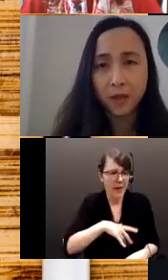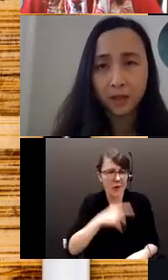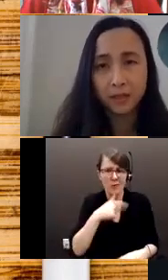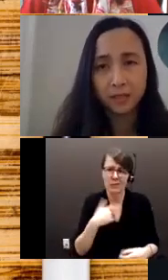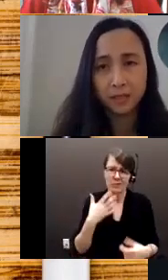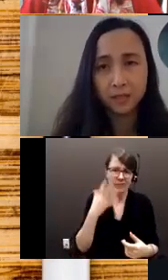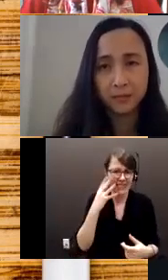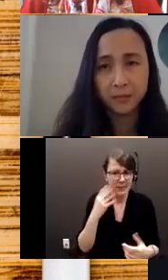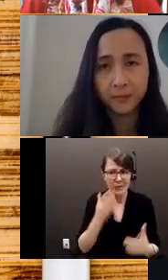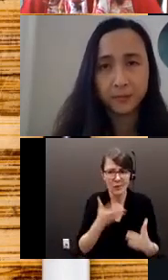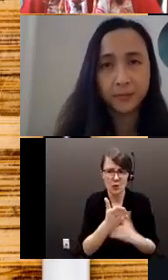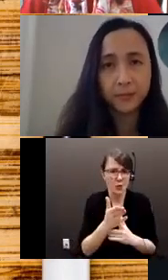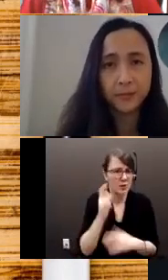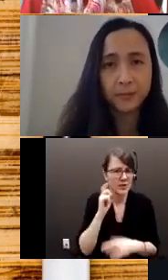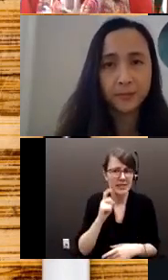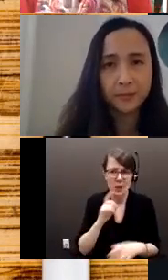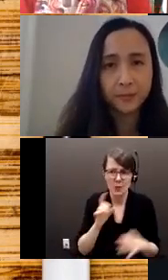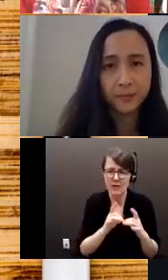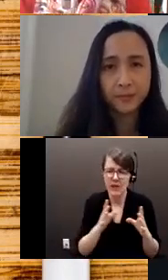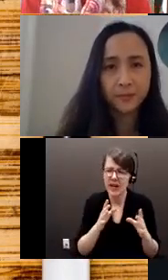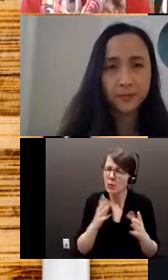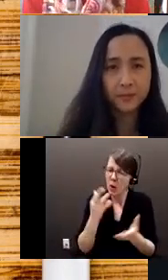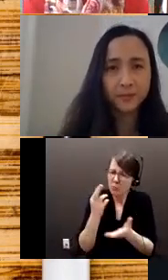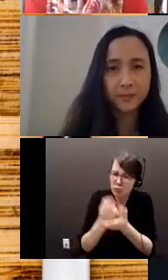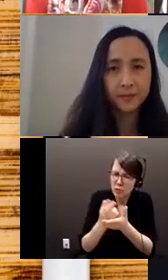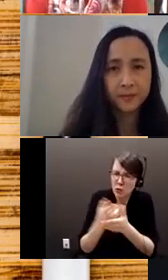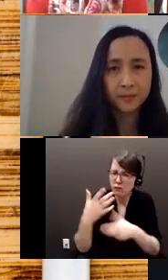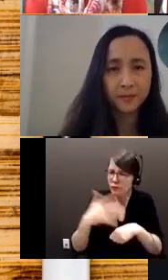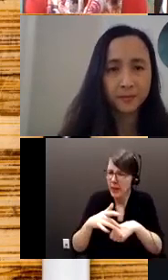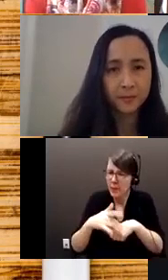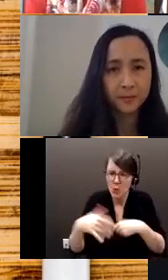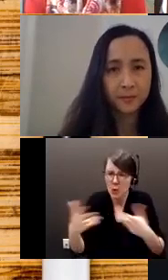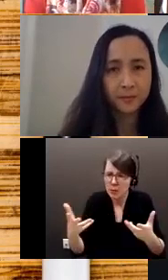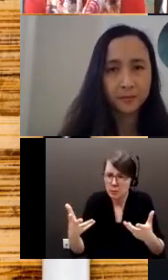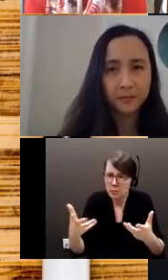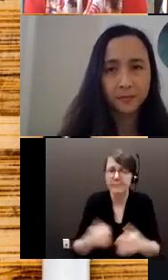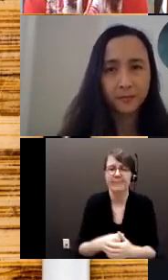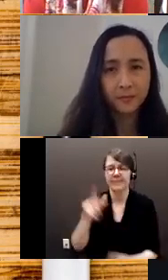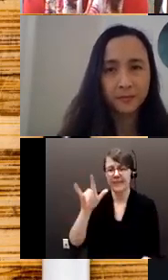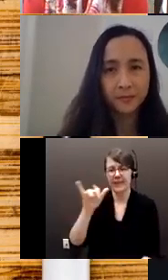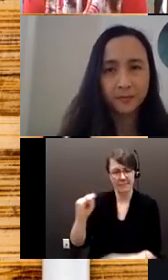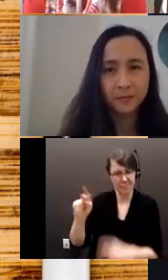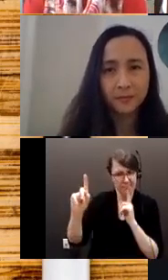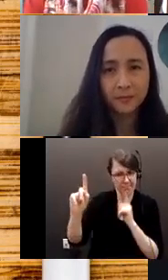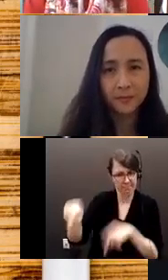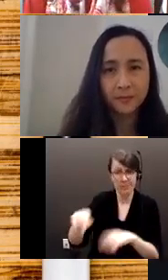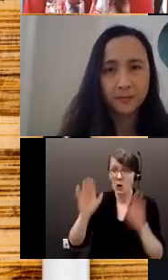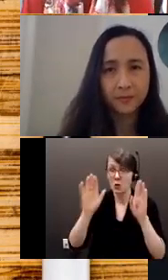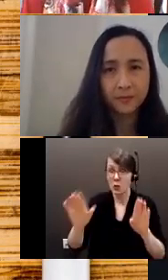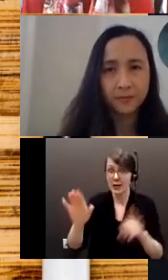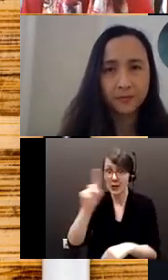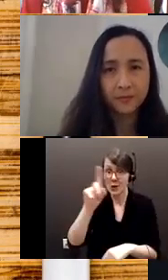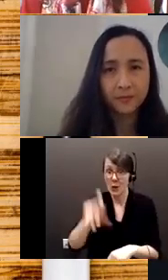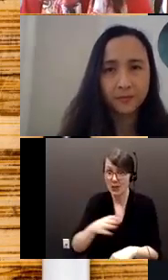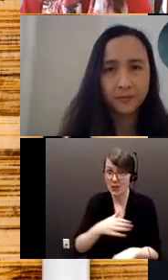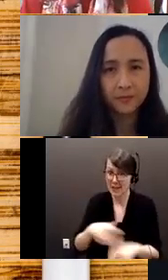sexual violence? Right. That's a great question. And unfortunately, my answer is not going to